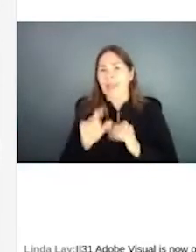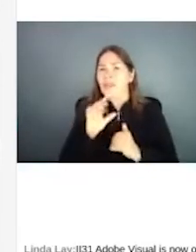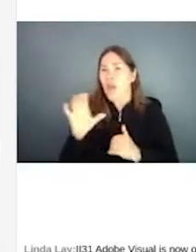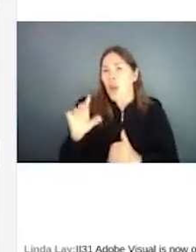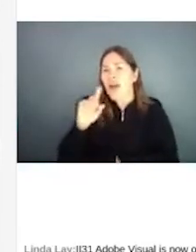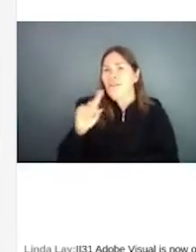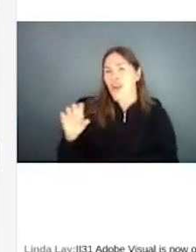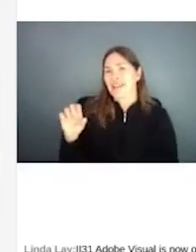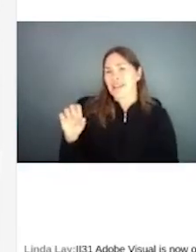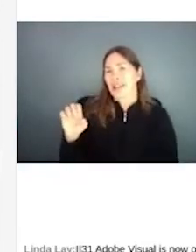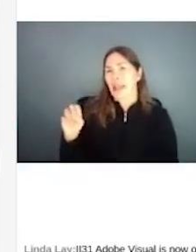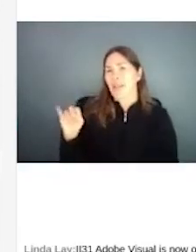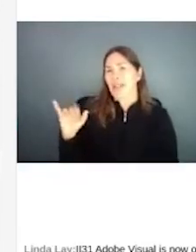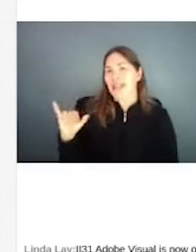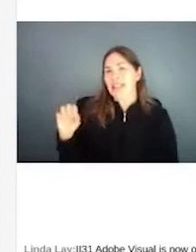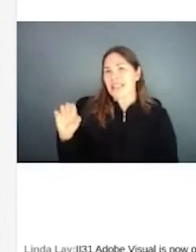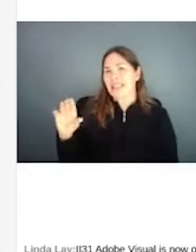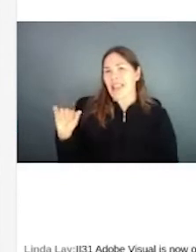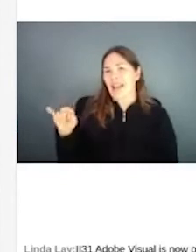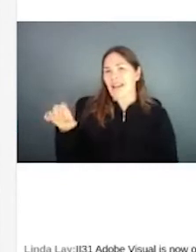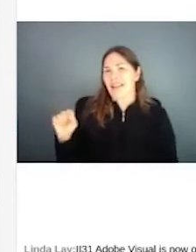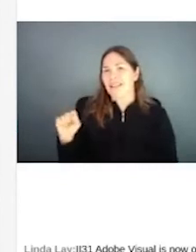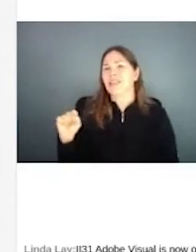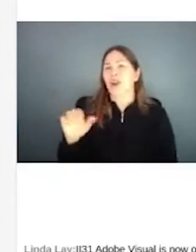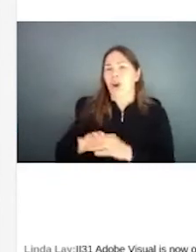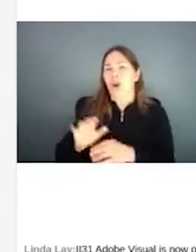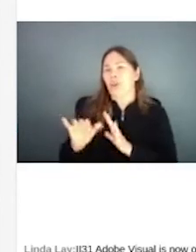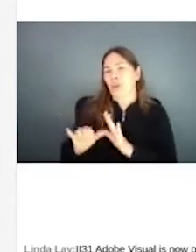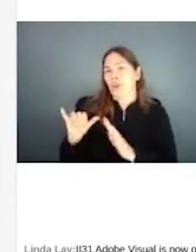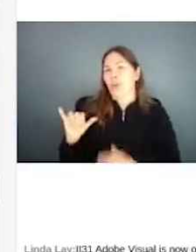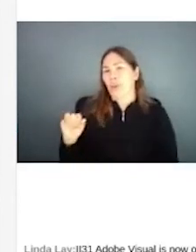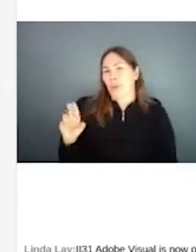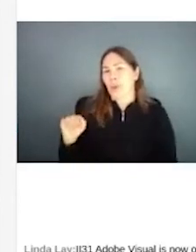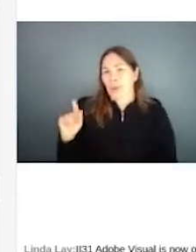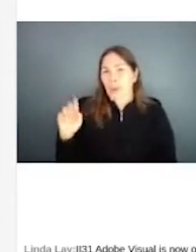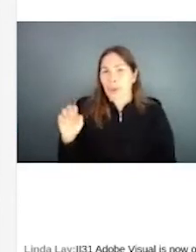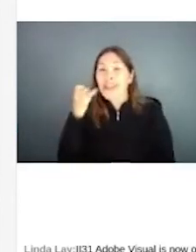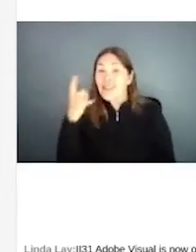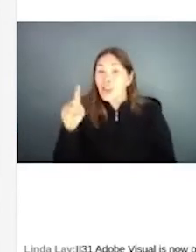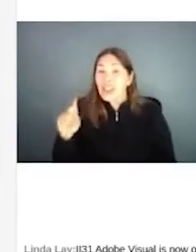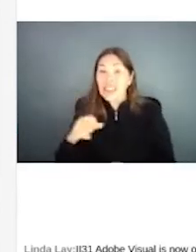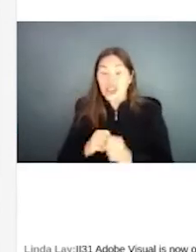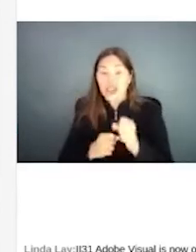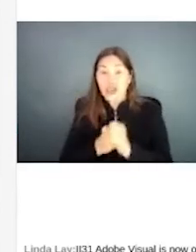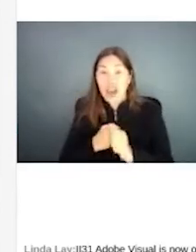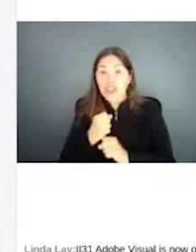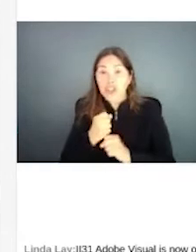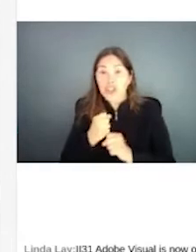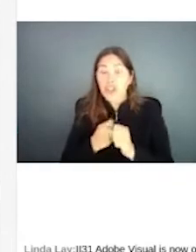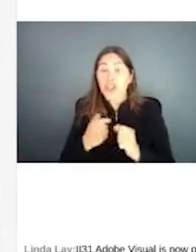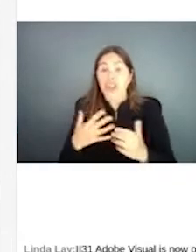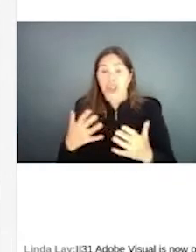Emily Scales YouTube. But if you want structure, right, and you want